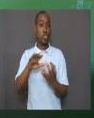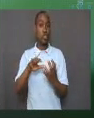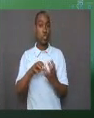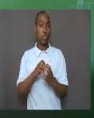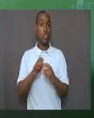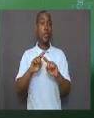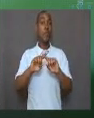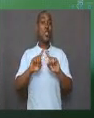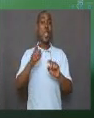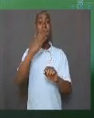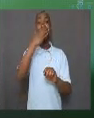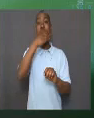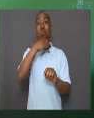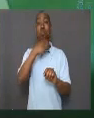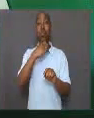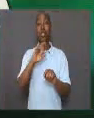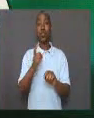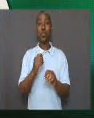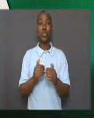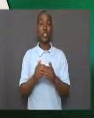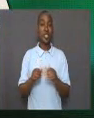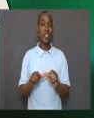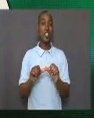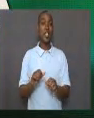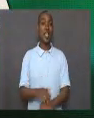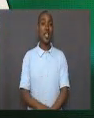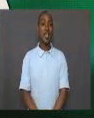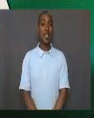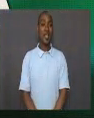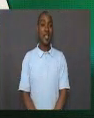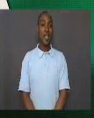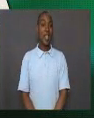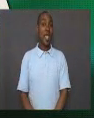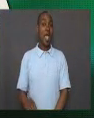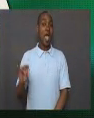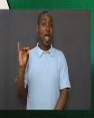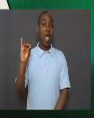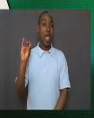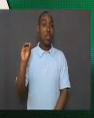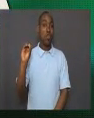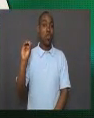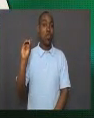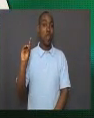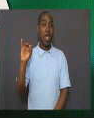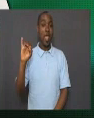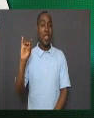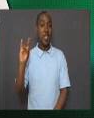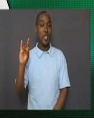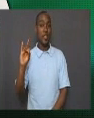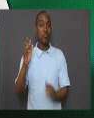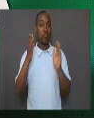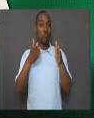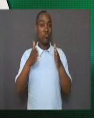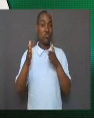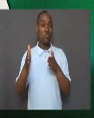of different temperatures. If the iodine on the spotting tile